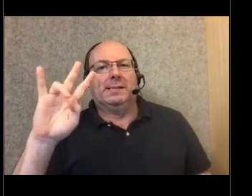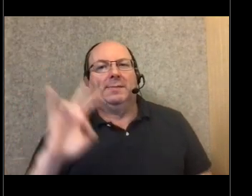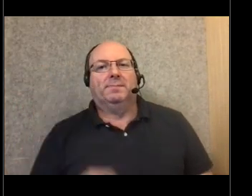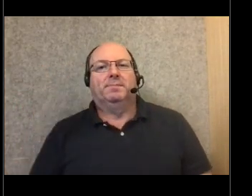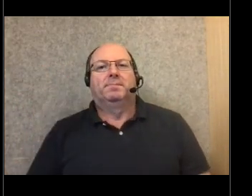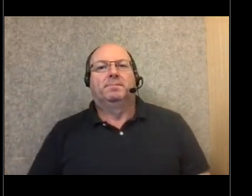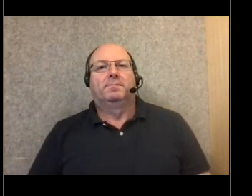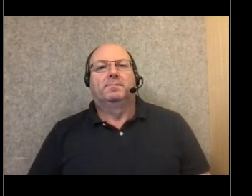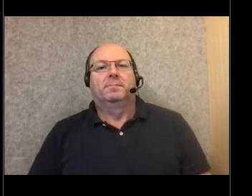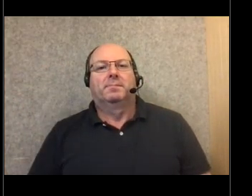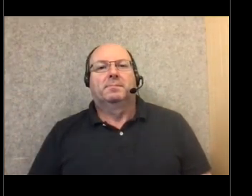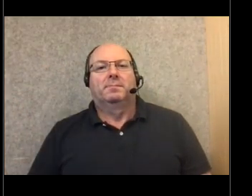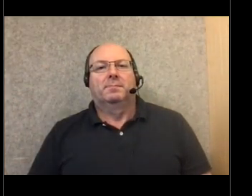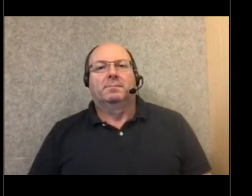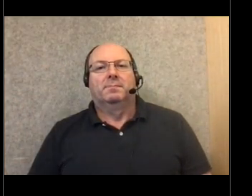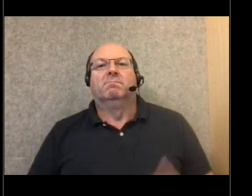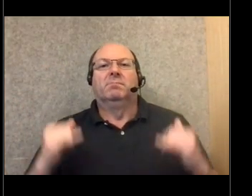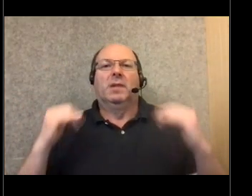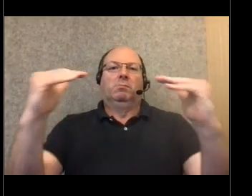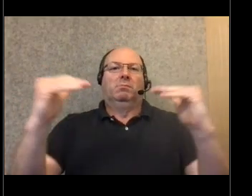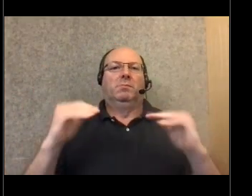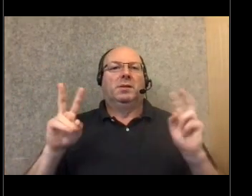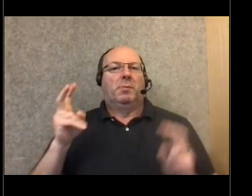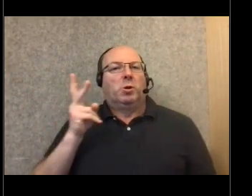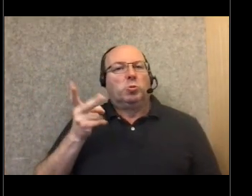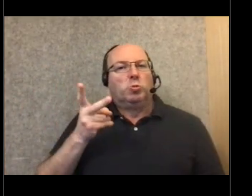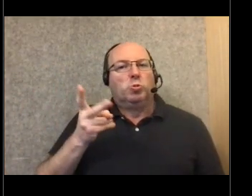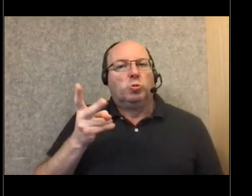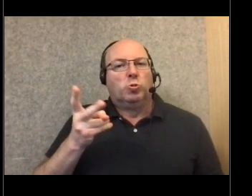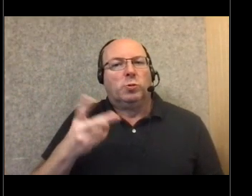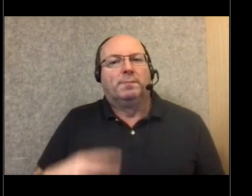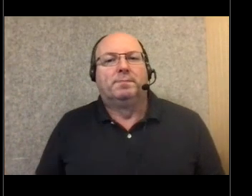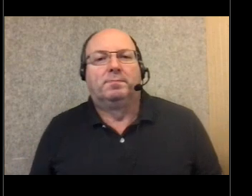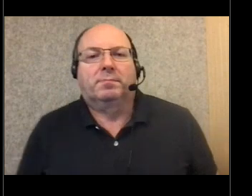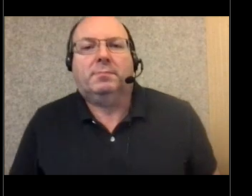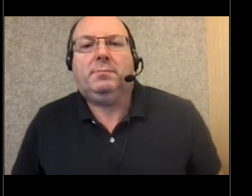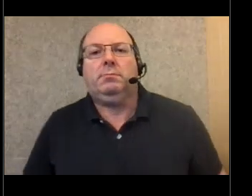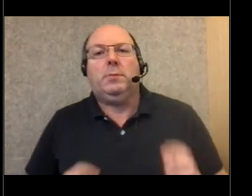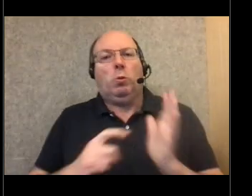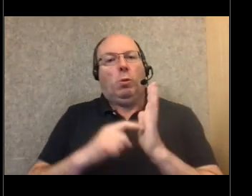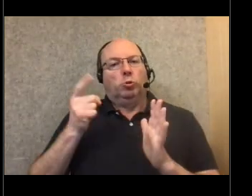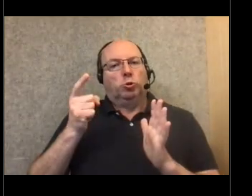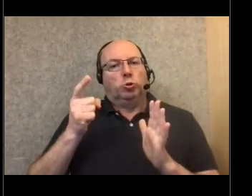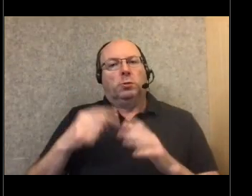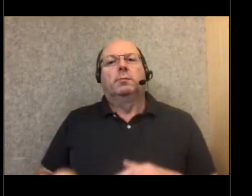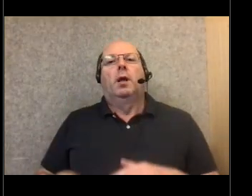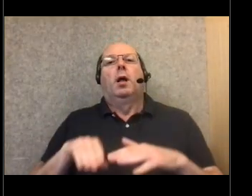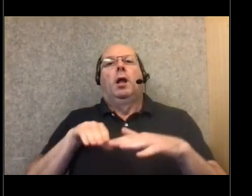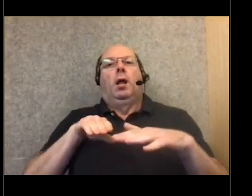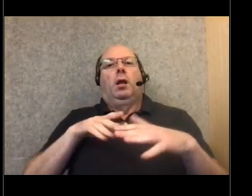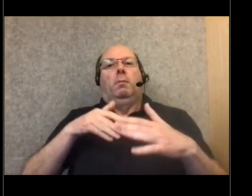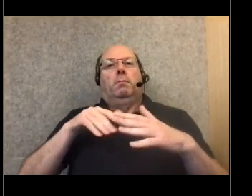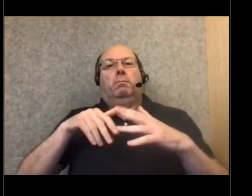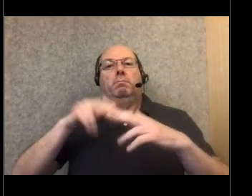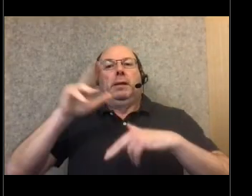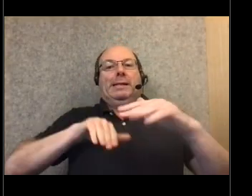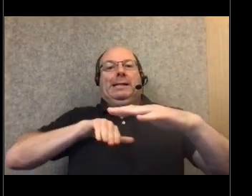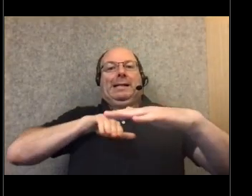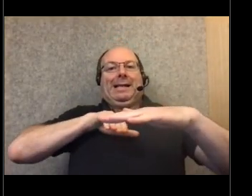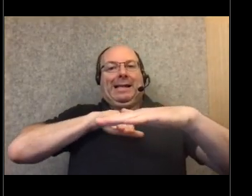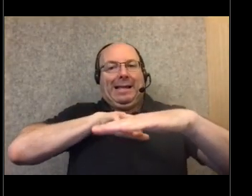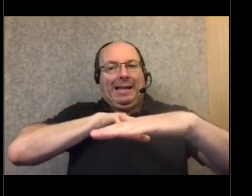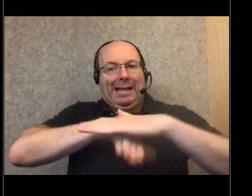brings us to topic 2. Requirement 1, accessible building entrance on